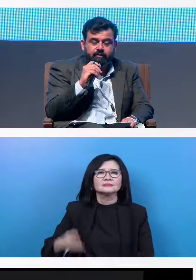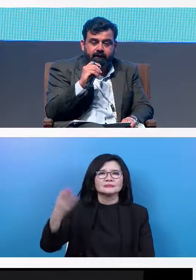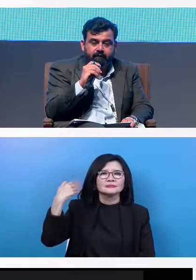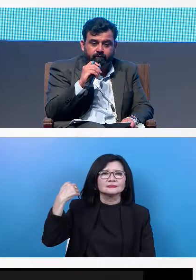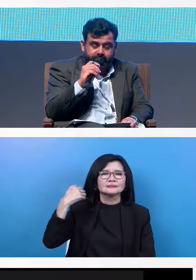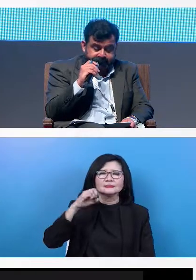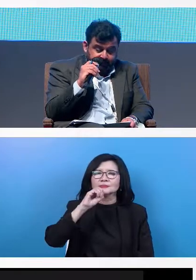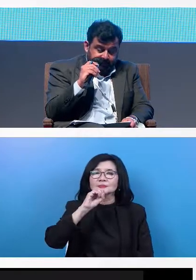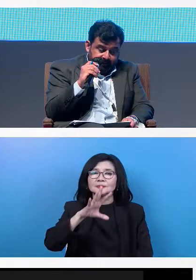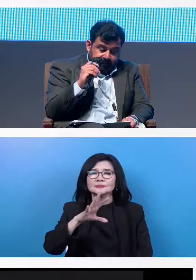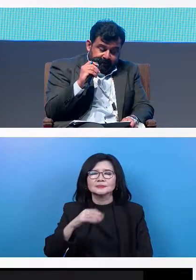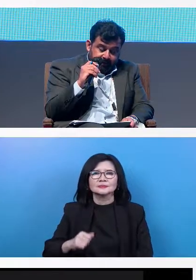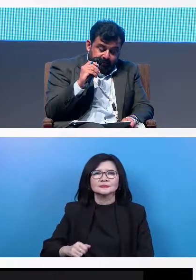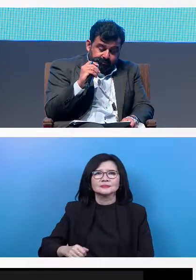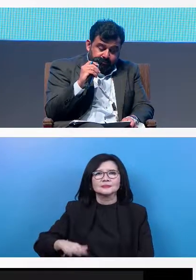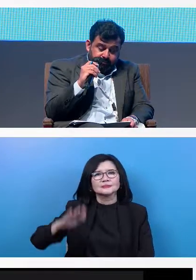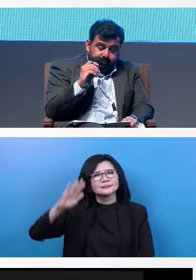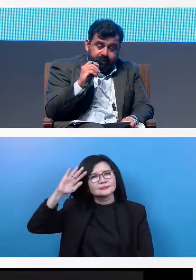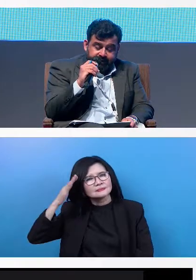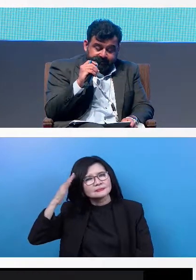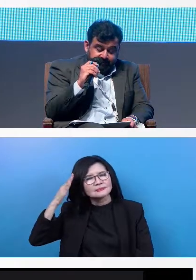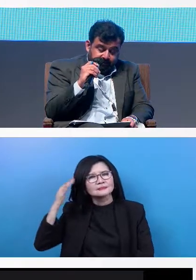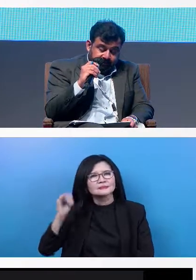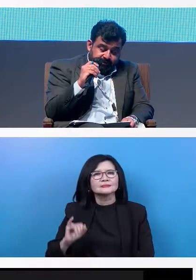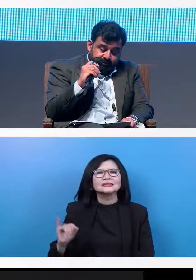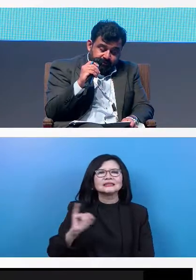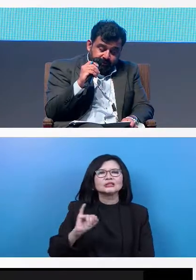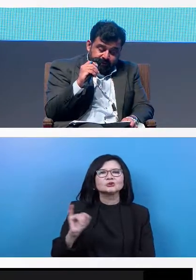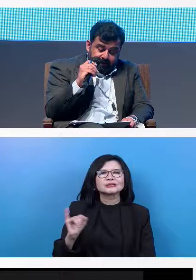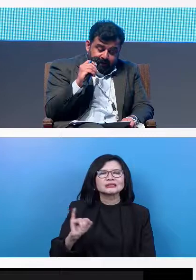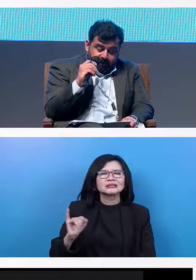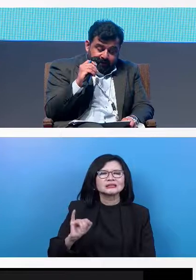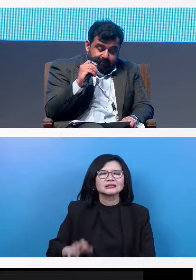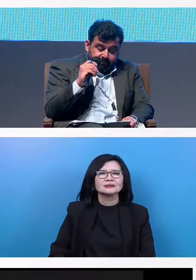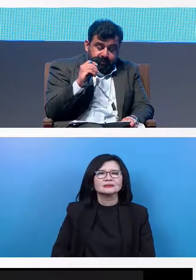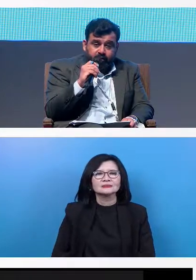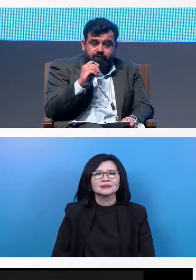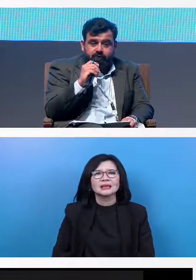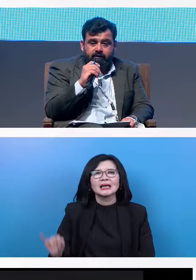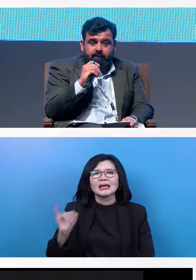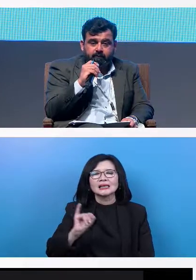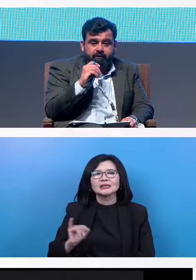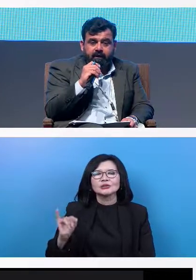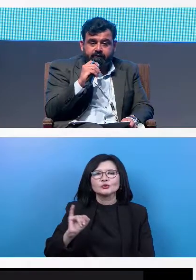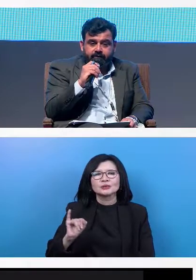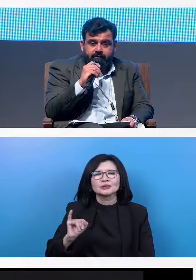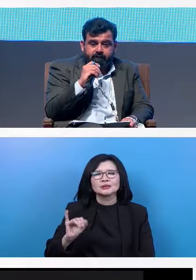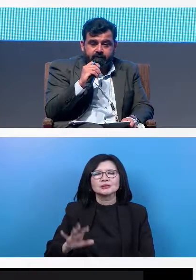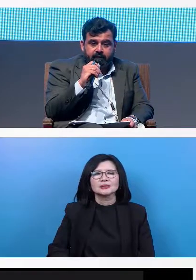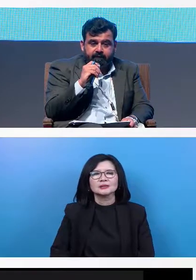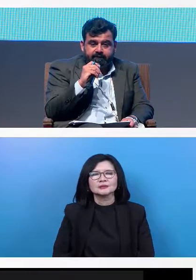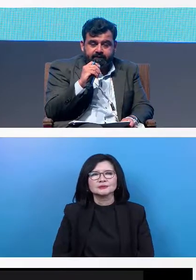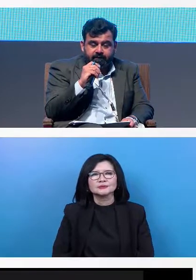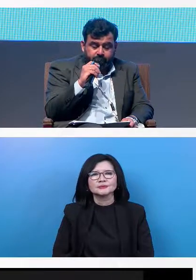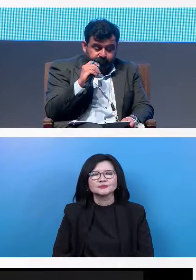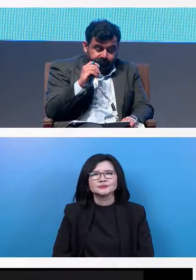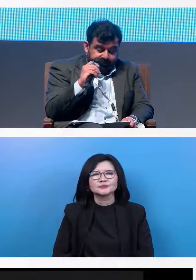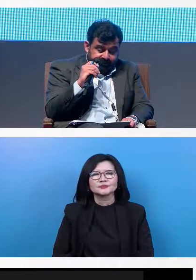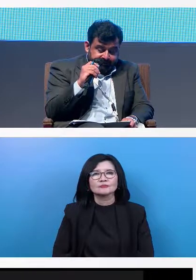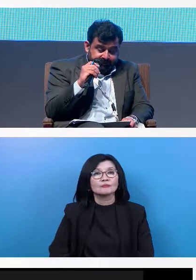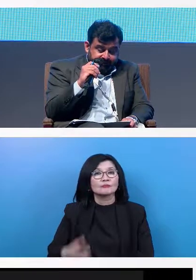that could play a role in addressing some of this issue. But you also heard about the other barriers